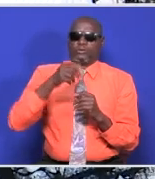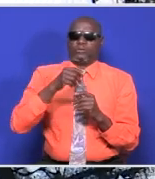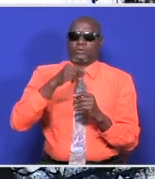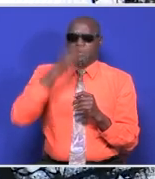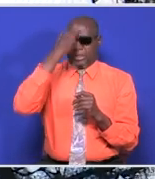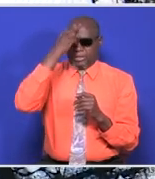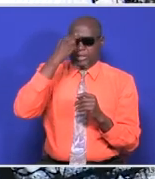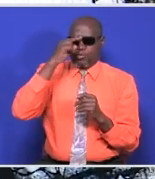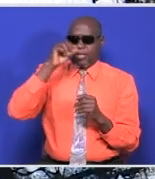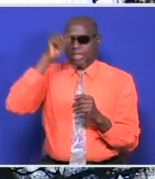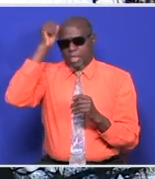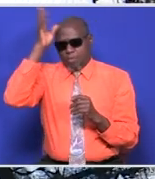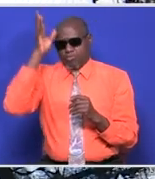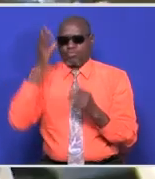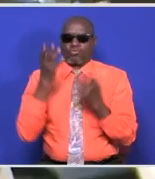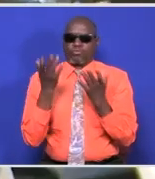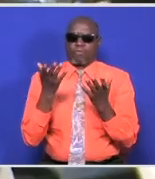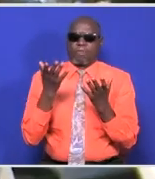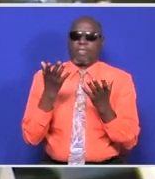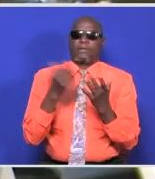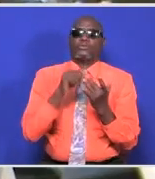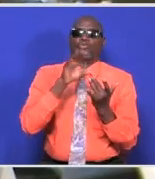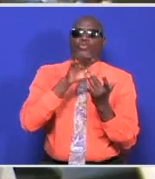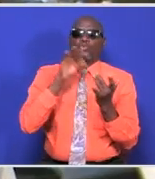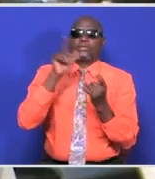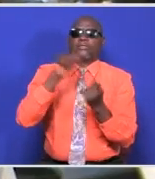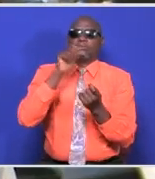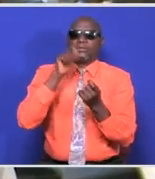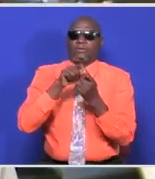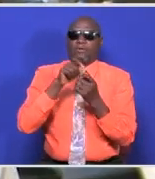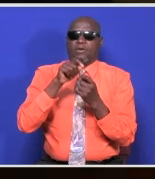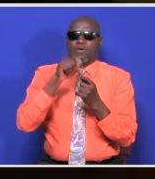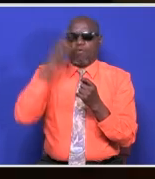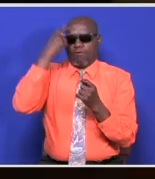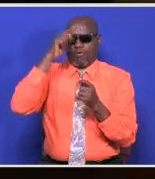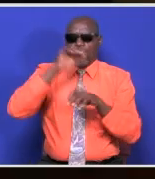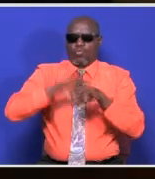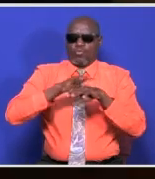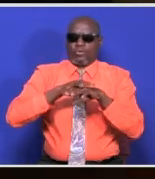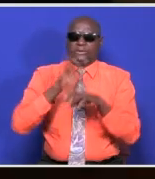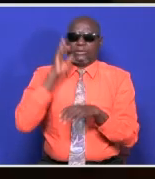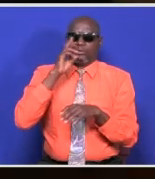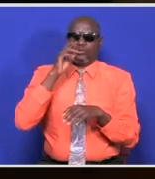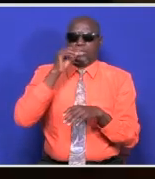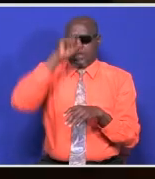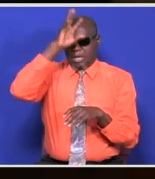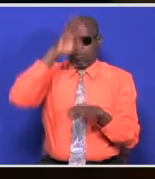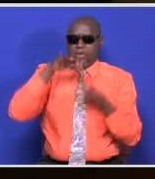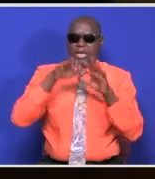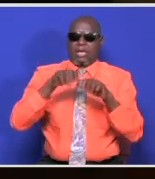and Kiambu, and chosen specifically for good reasons, Kiambu being an